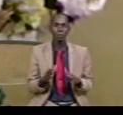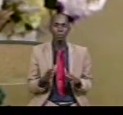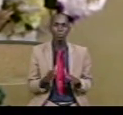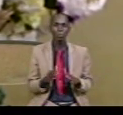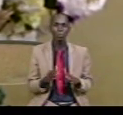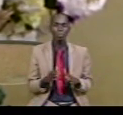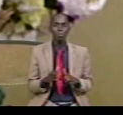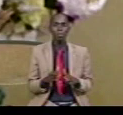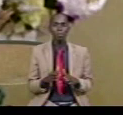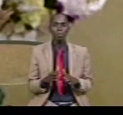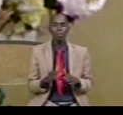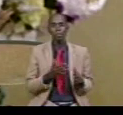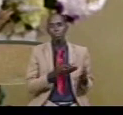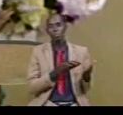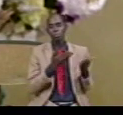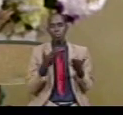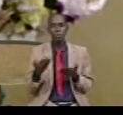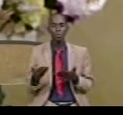I bring hearty